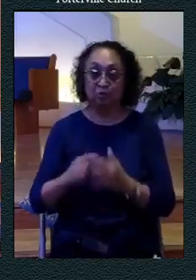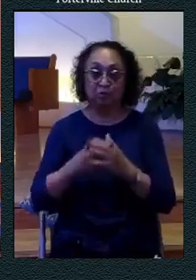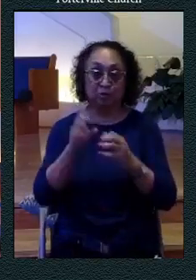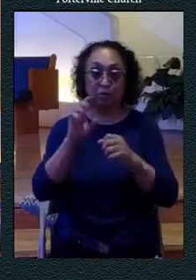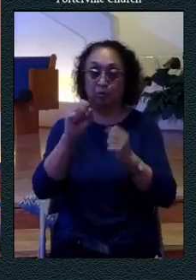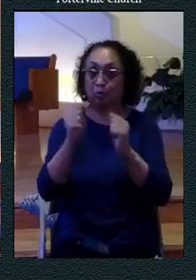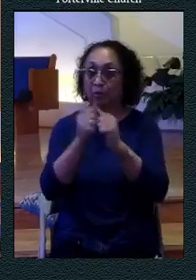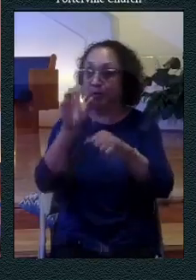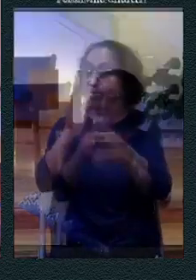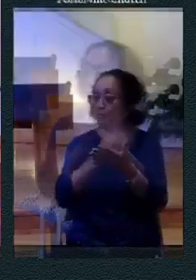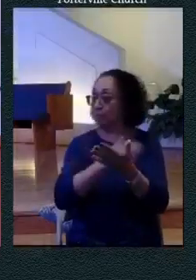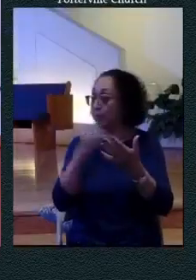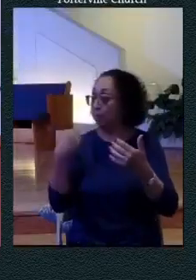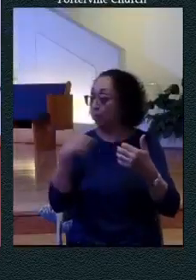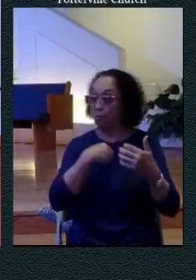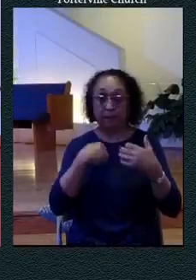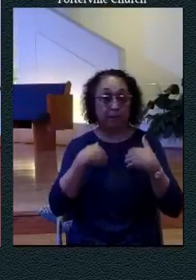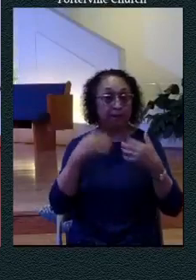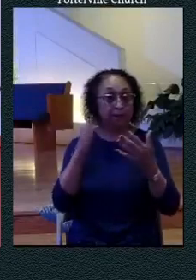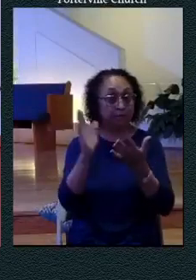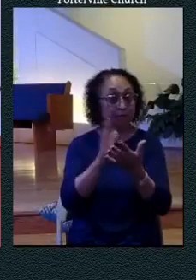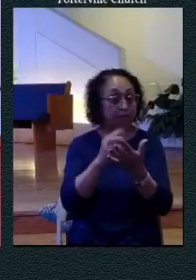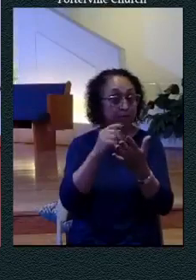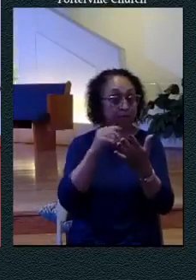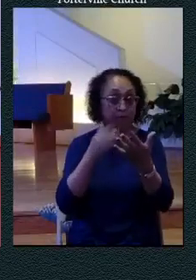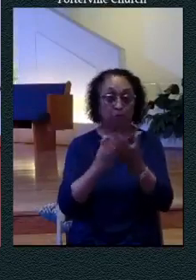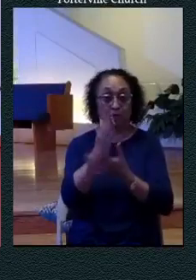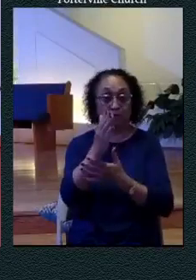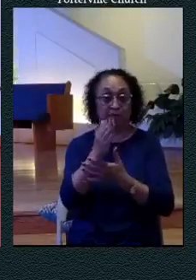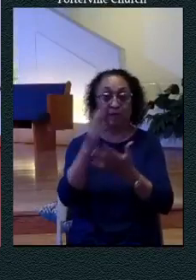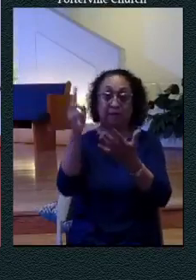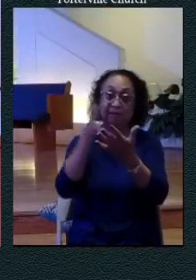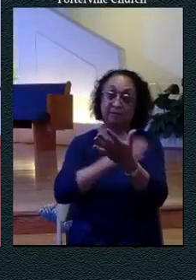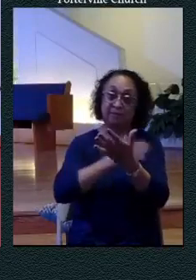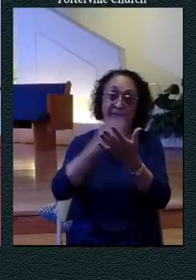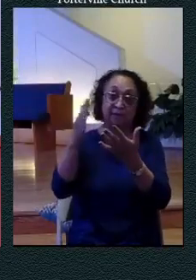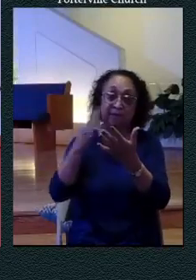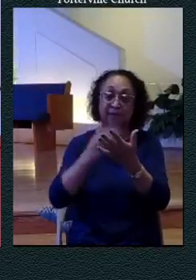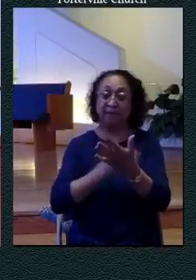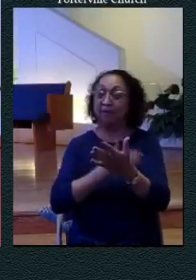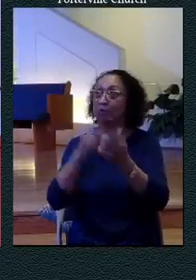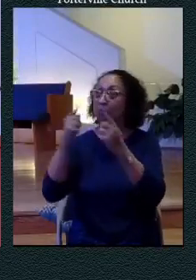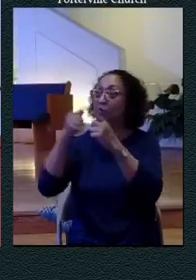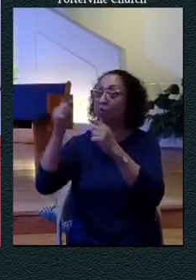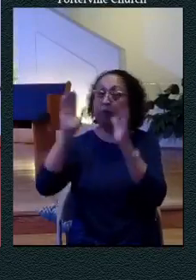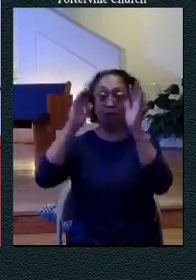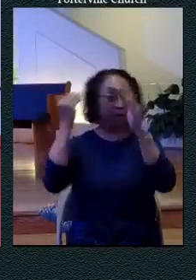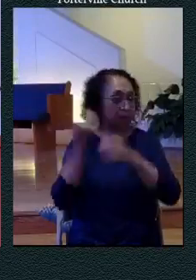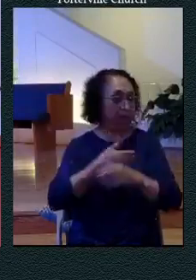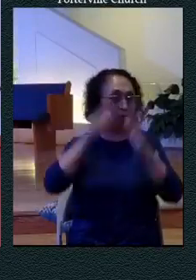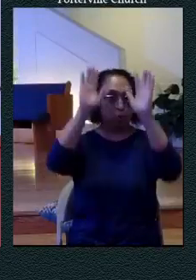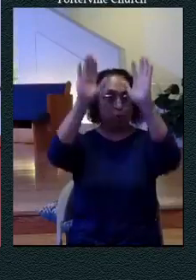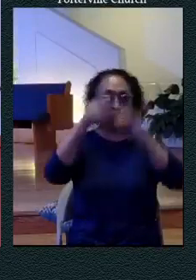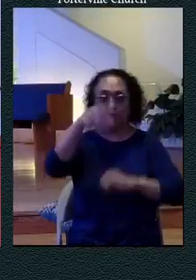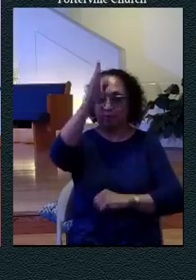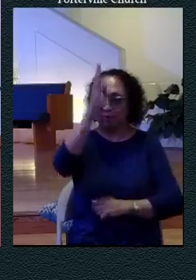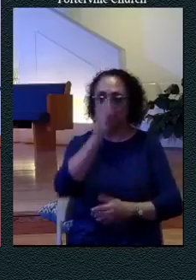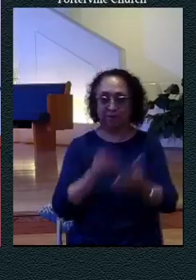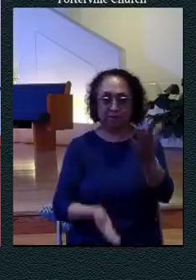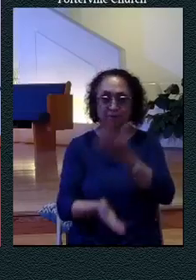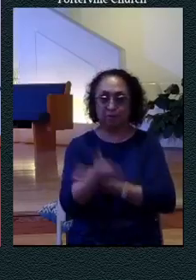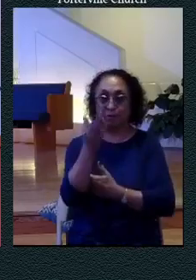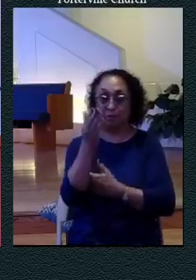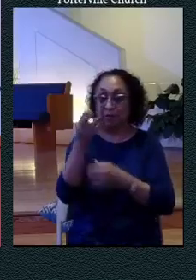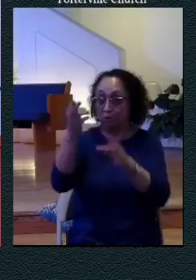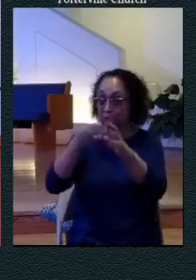We have the privilege of singing hymns to our wonderful God this morning. Will you join us as we sing